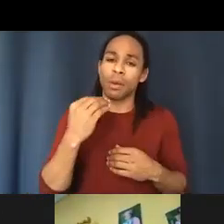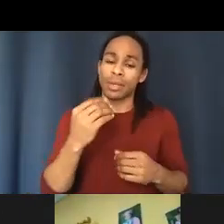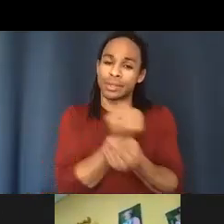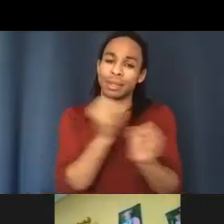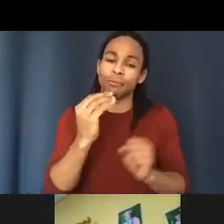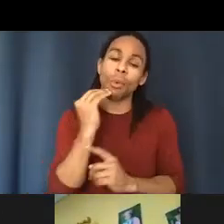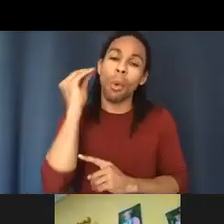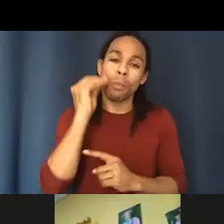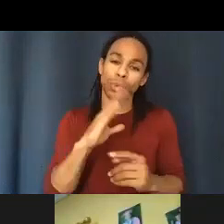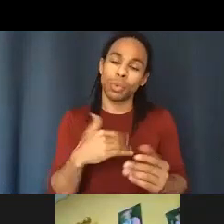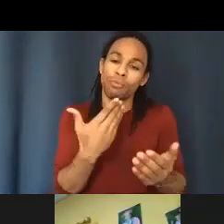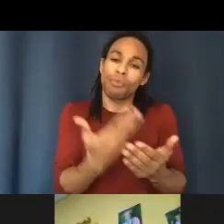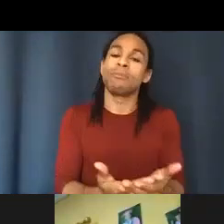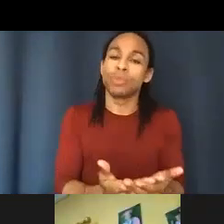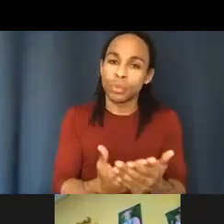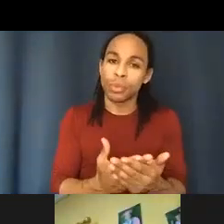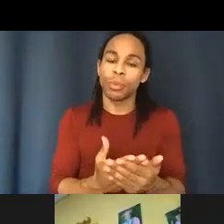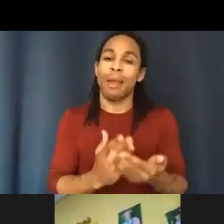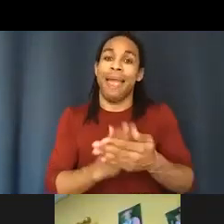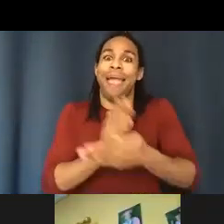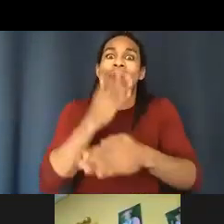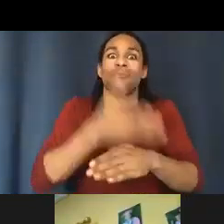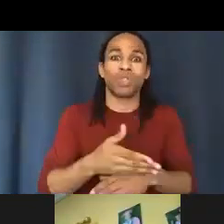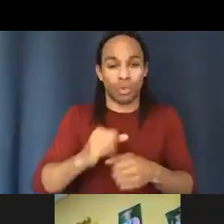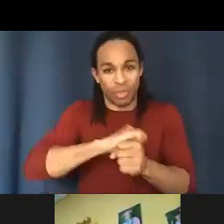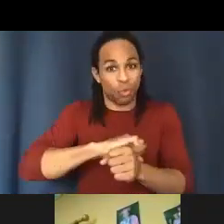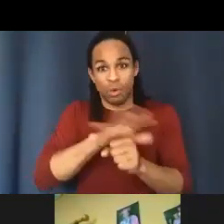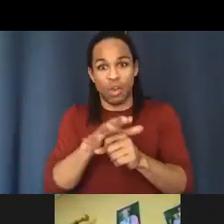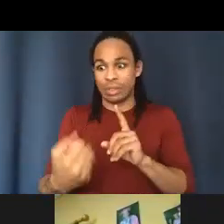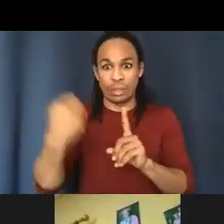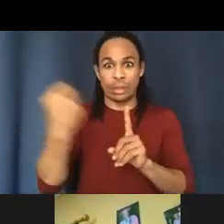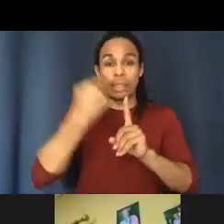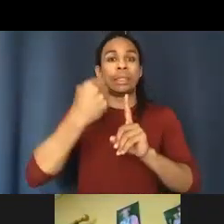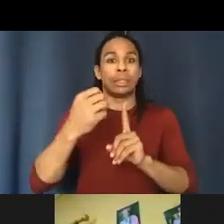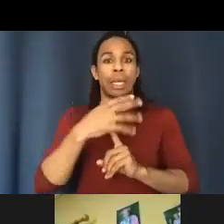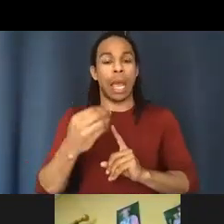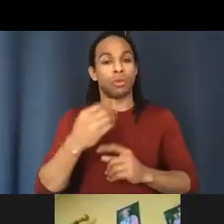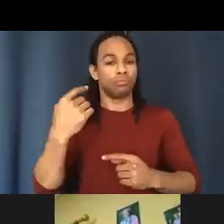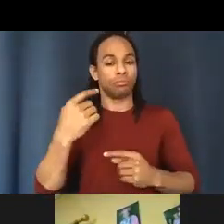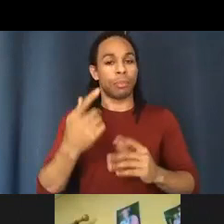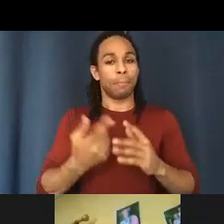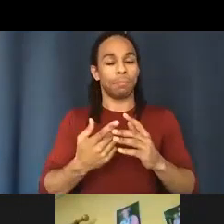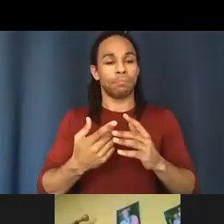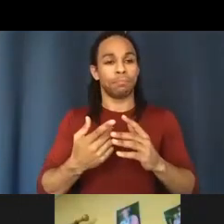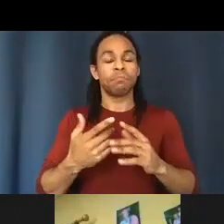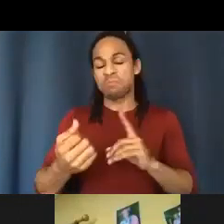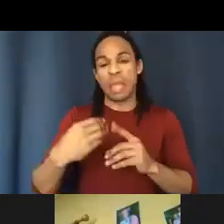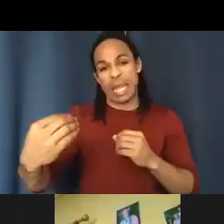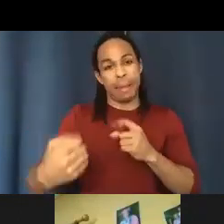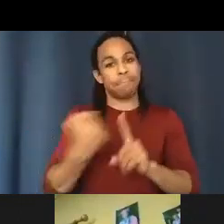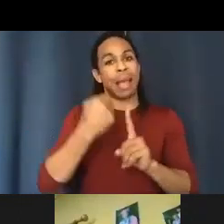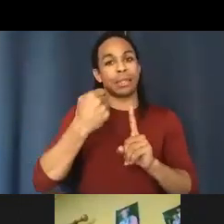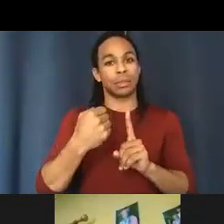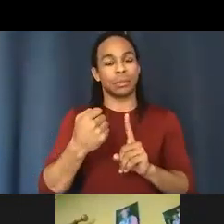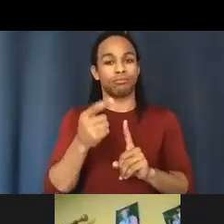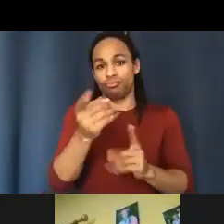home is now running away from you. We've had stories where a survivor came home, went to the barbering salon